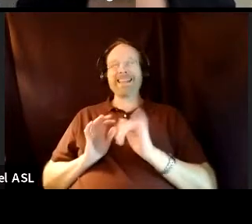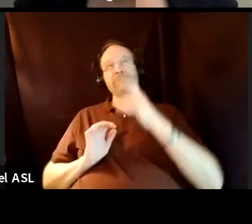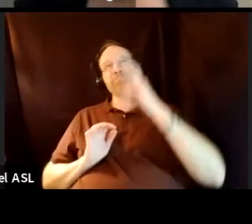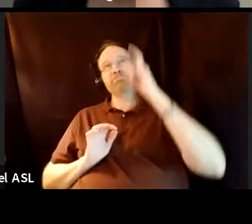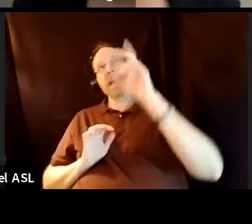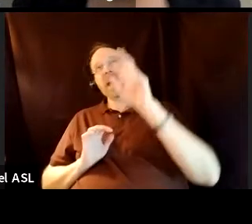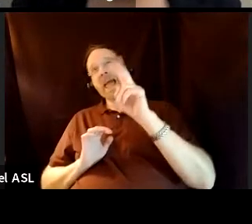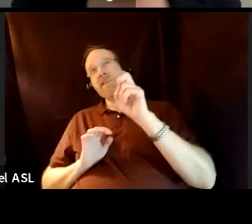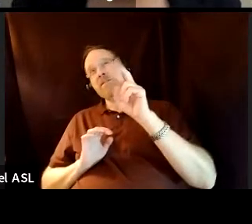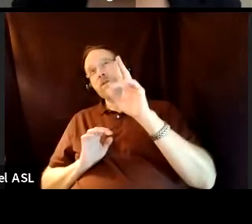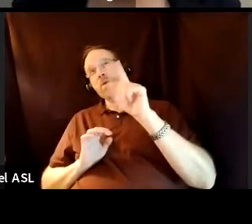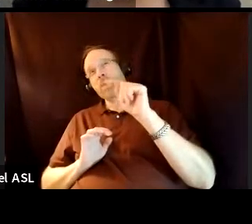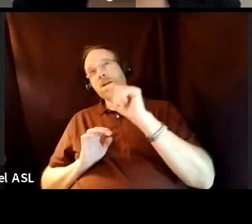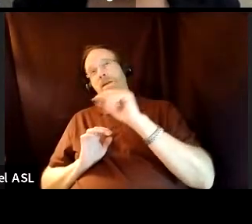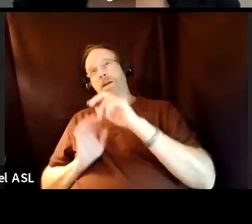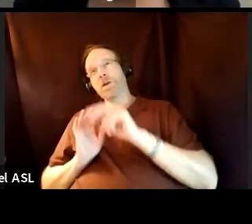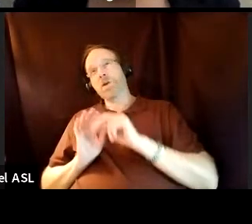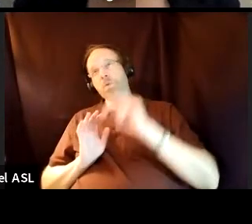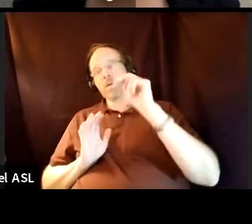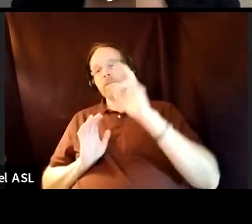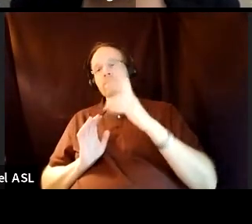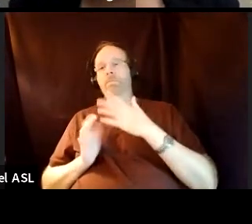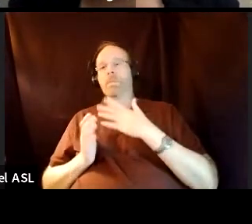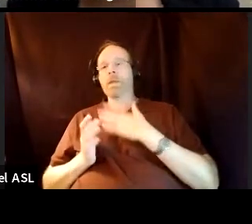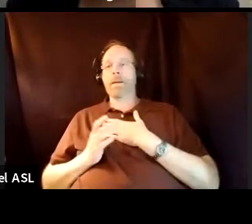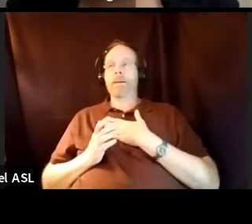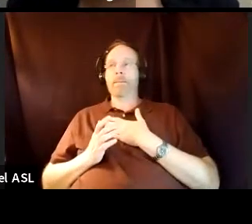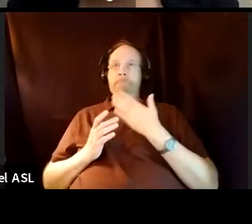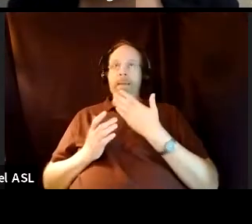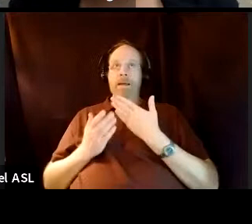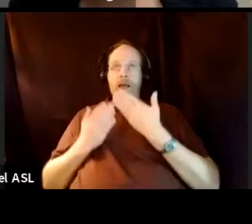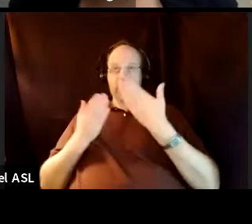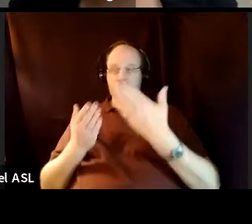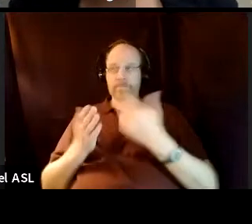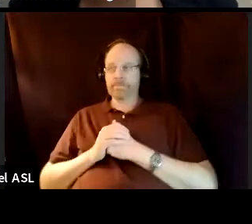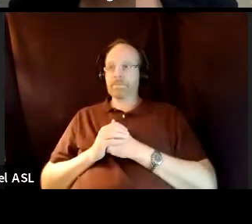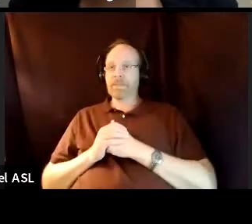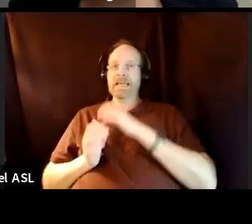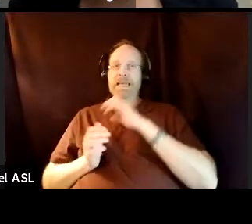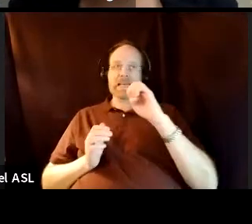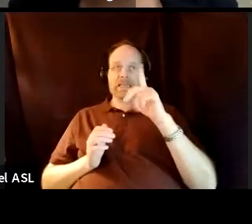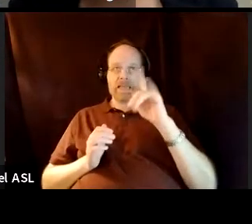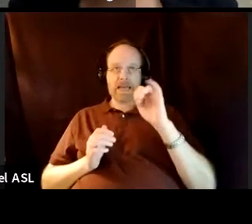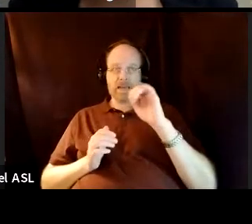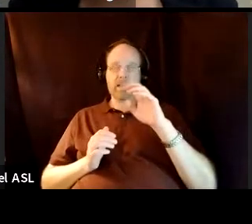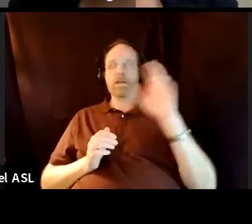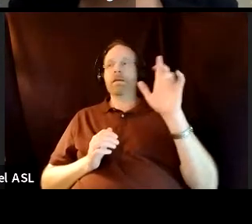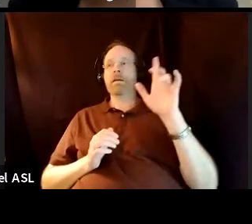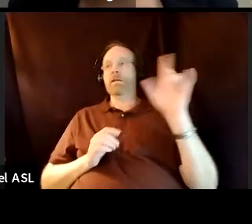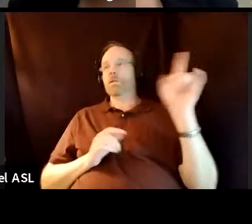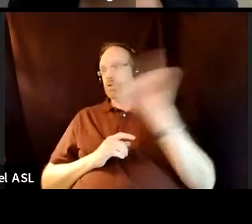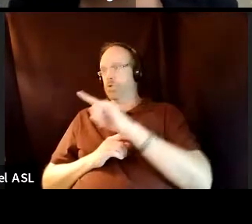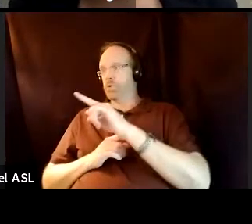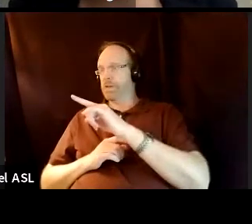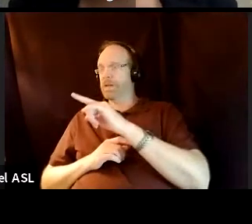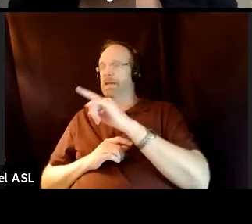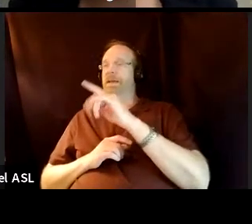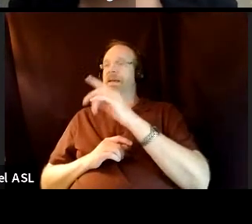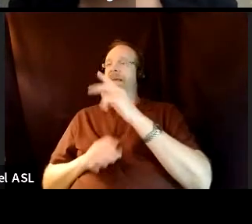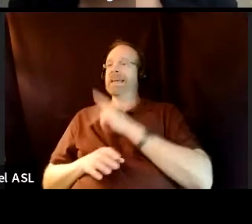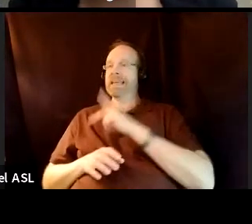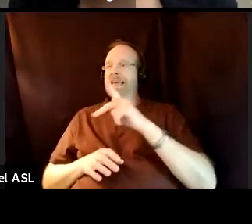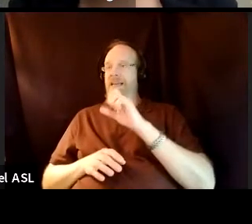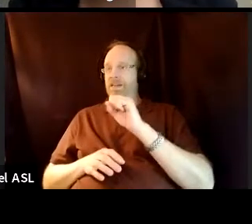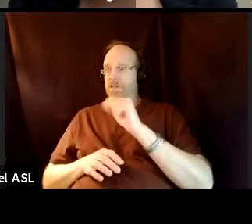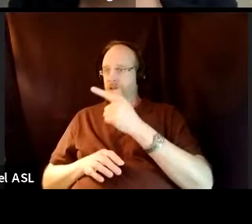proposed District 8 would run from the east shore of Lake Washington eastwards to the King-Chelan line. The other